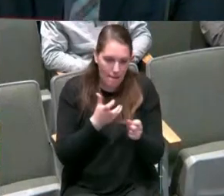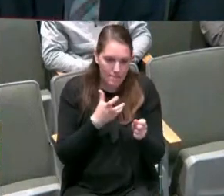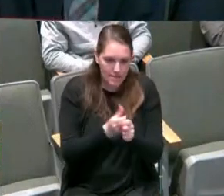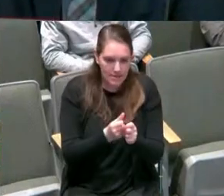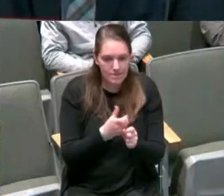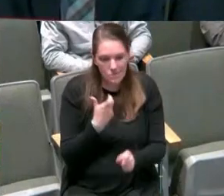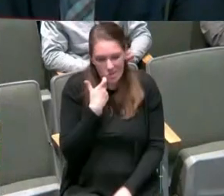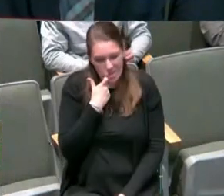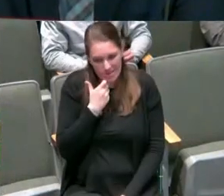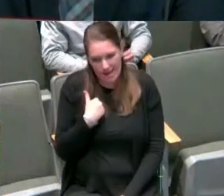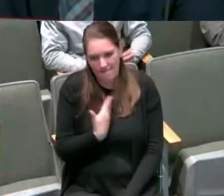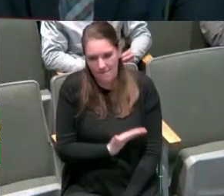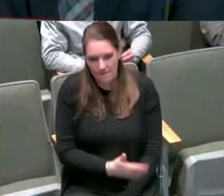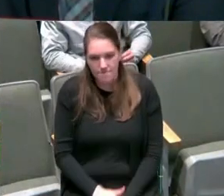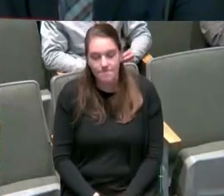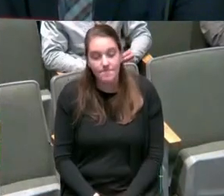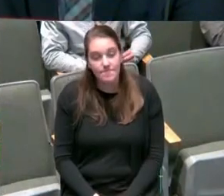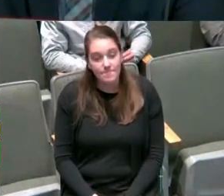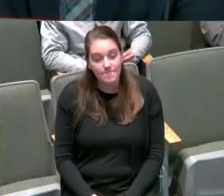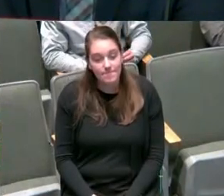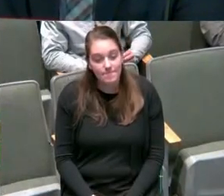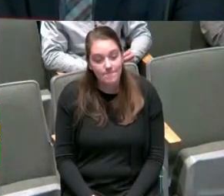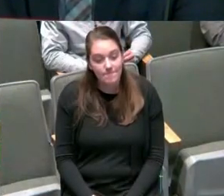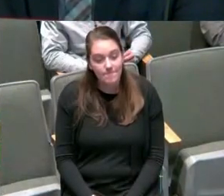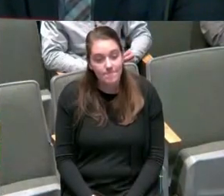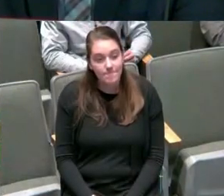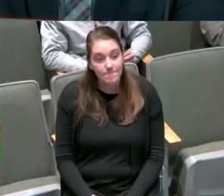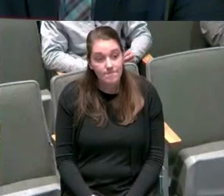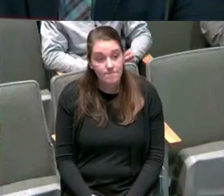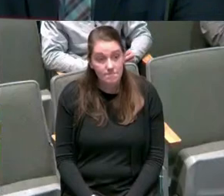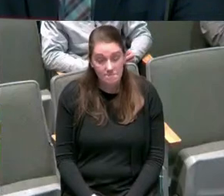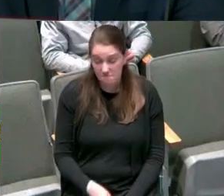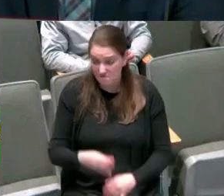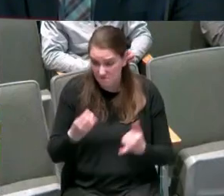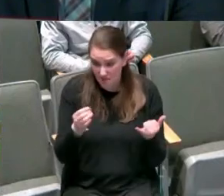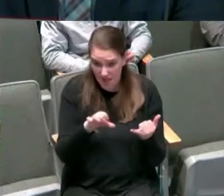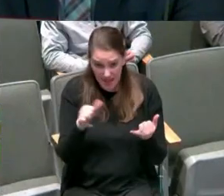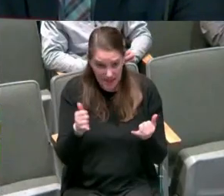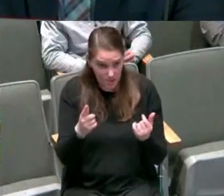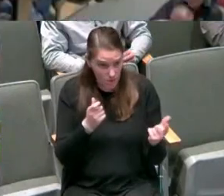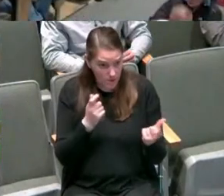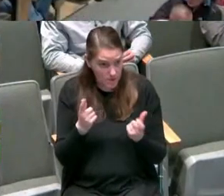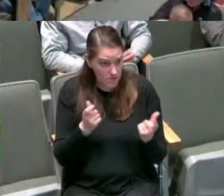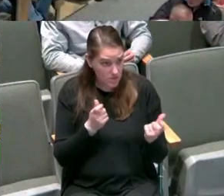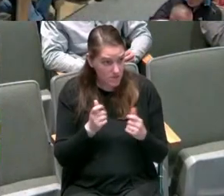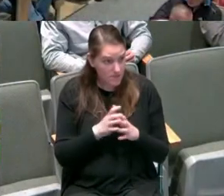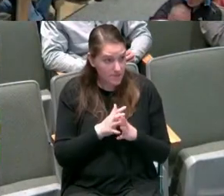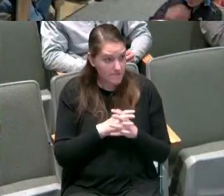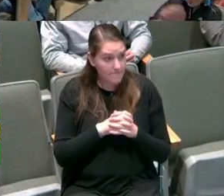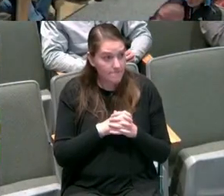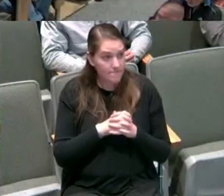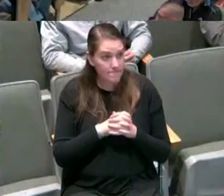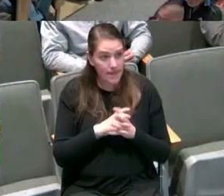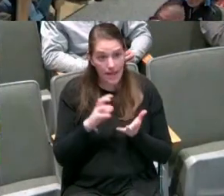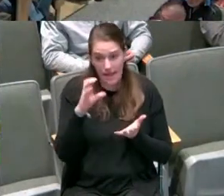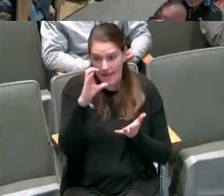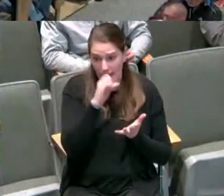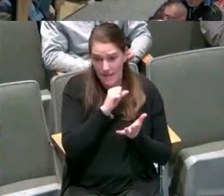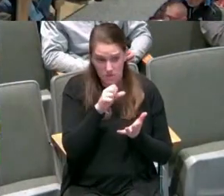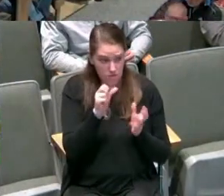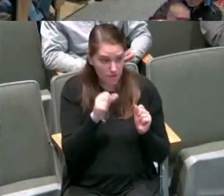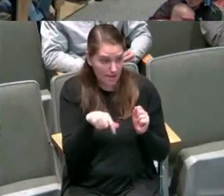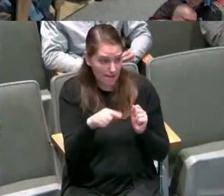as we've just heard so now should there be any questions like um I guess you could ask them